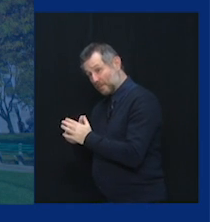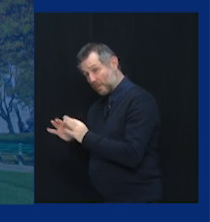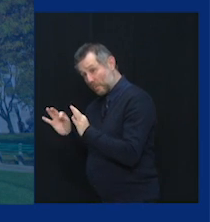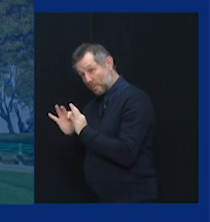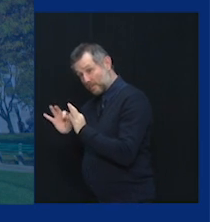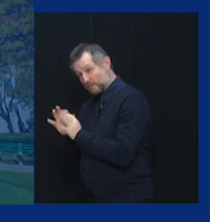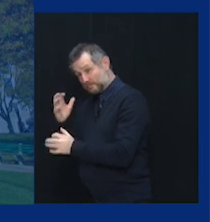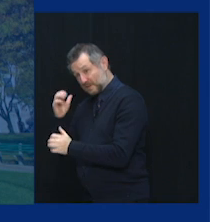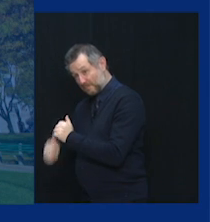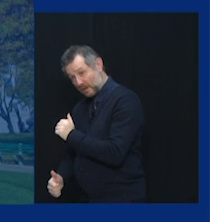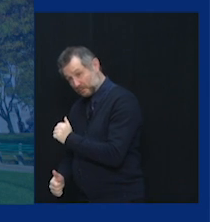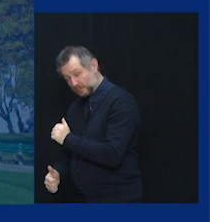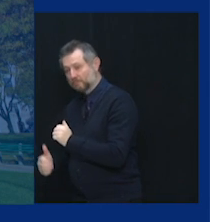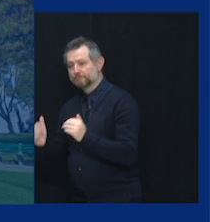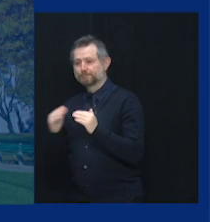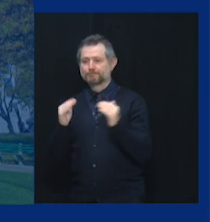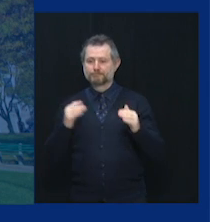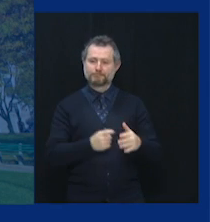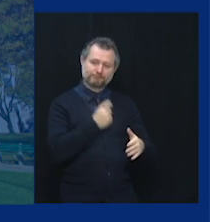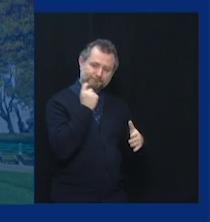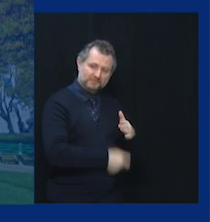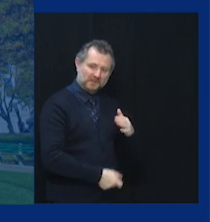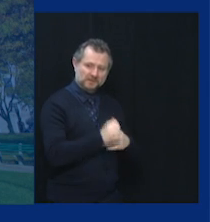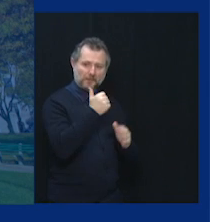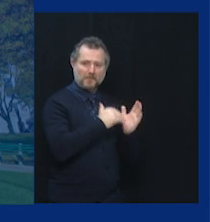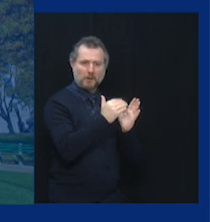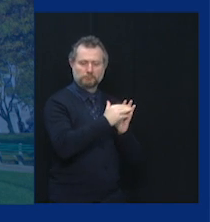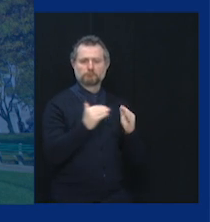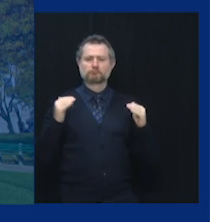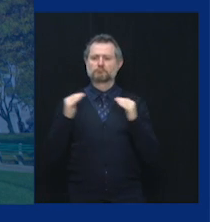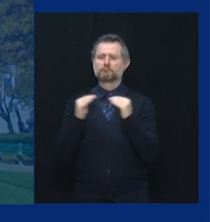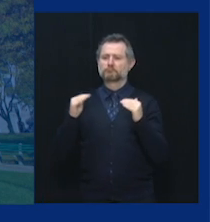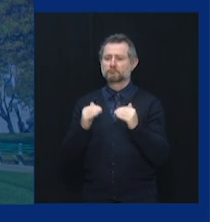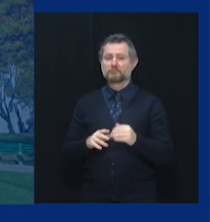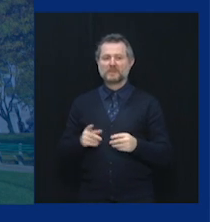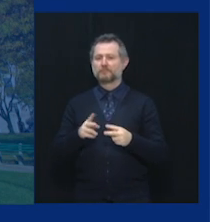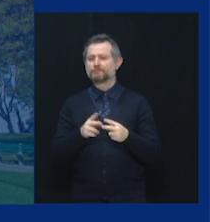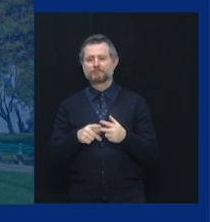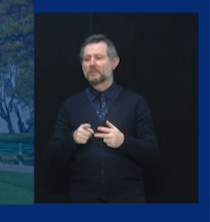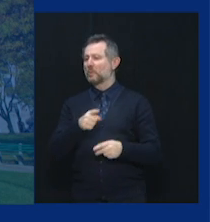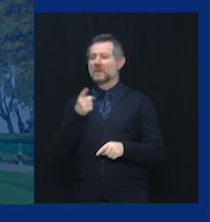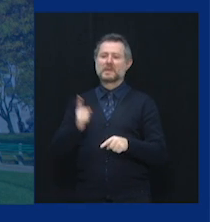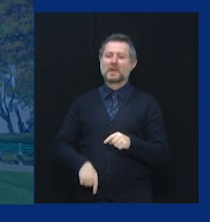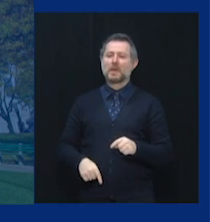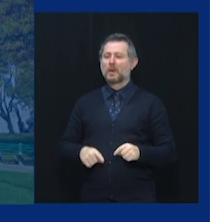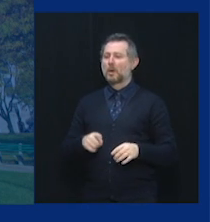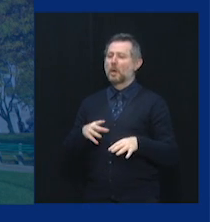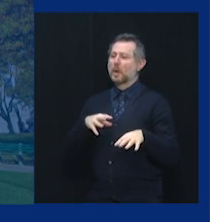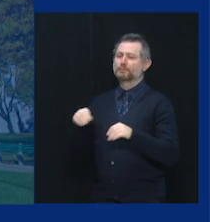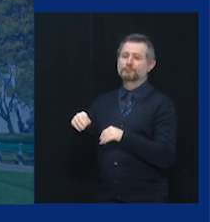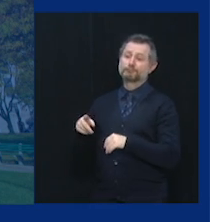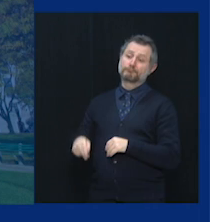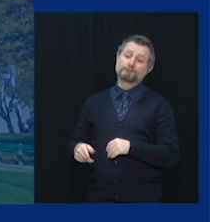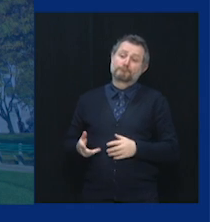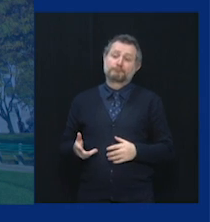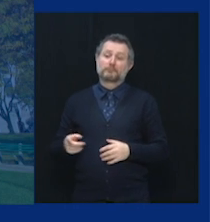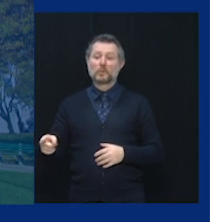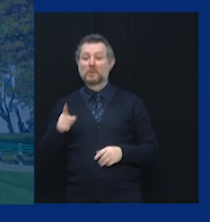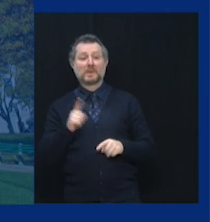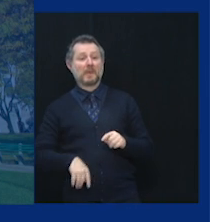they can't shut off utilities because a person can't pay in the middle of an